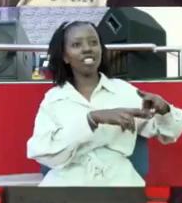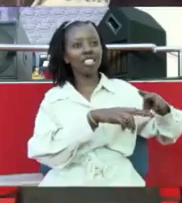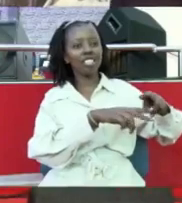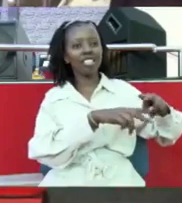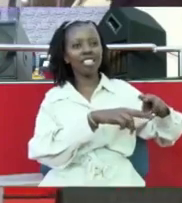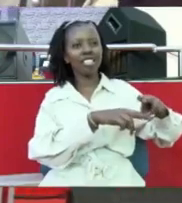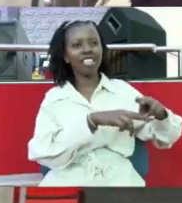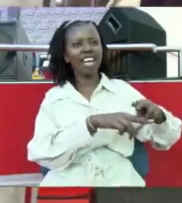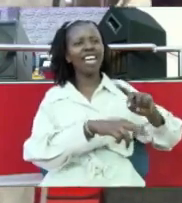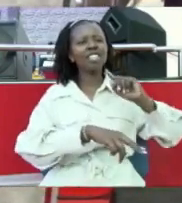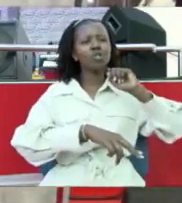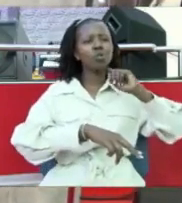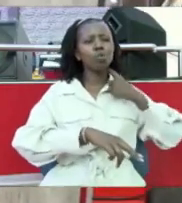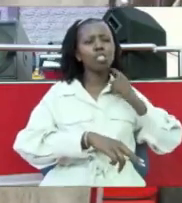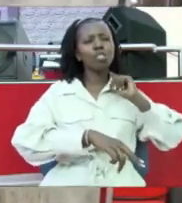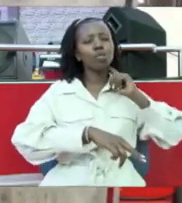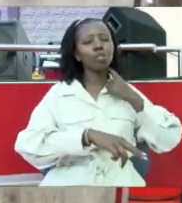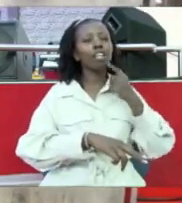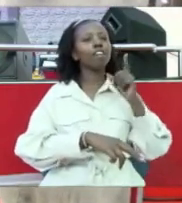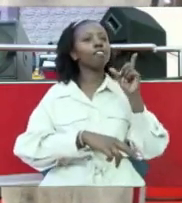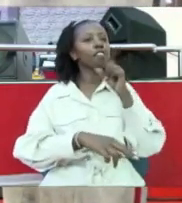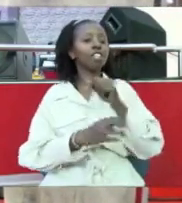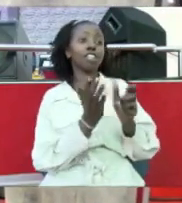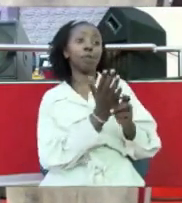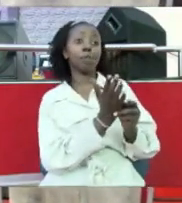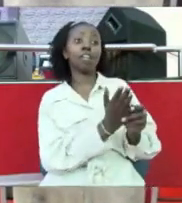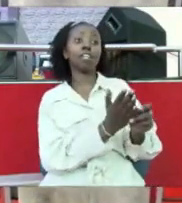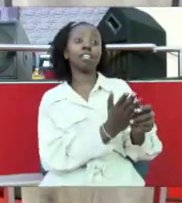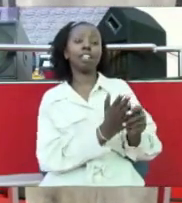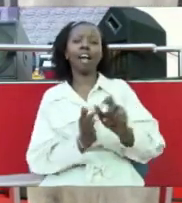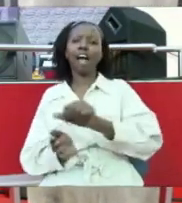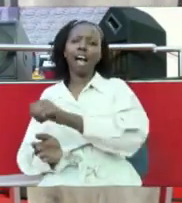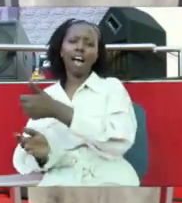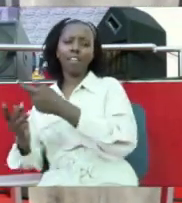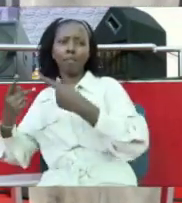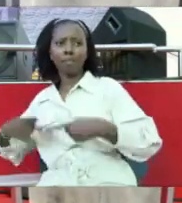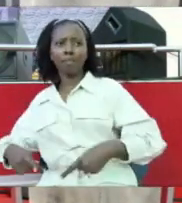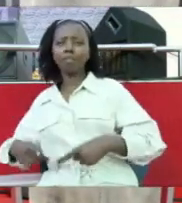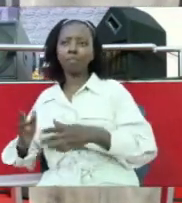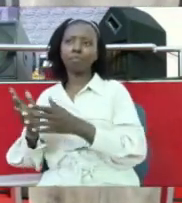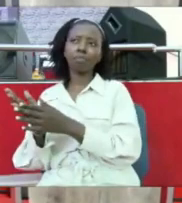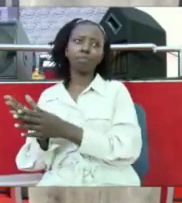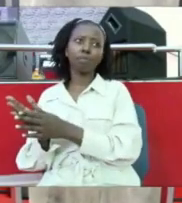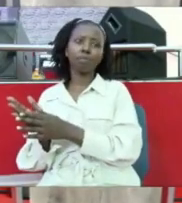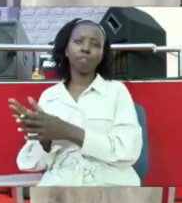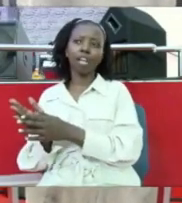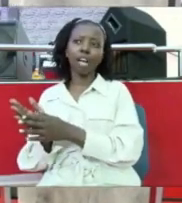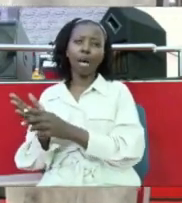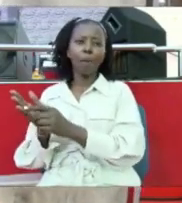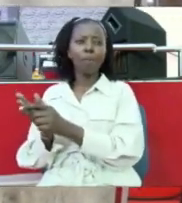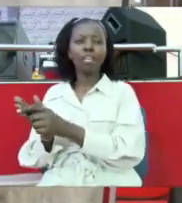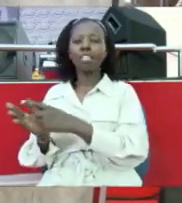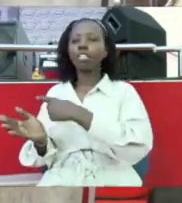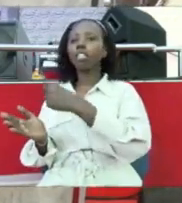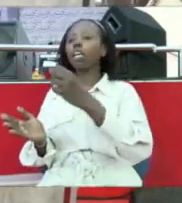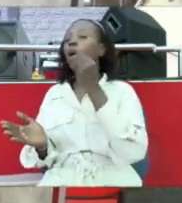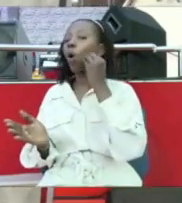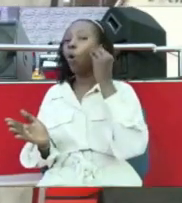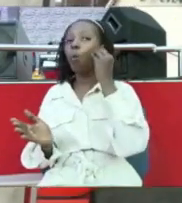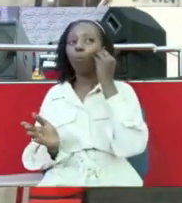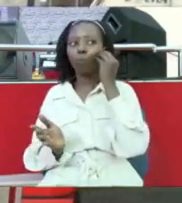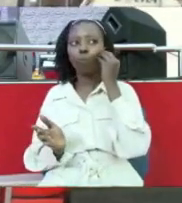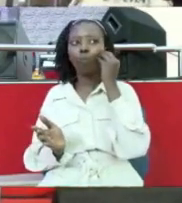Ikawa tamu akararua. And it was so sweet and they enjoyed. Yule mwingine, the other one, akapeleka kwao nyumbani. He took it